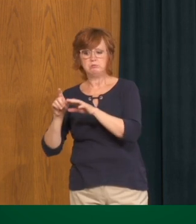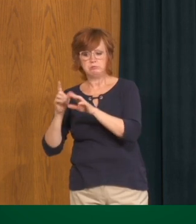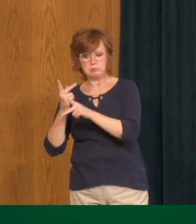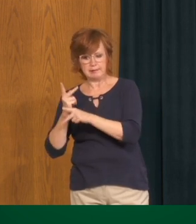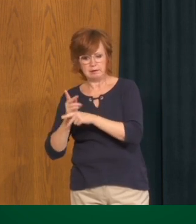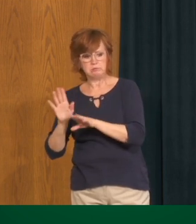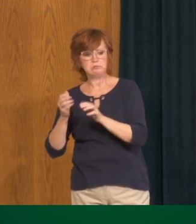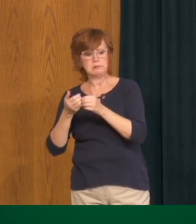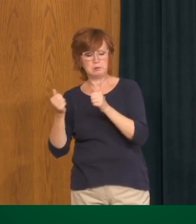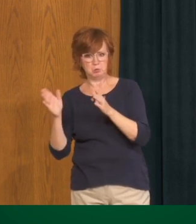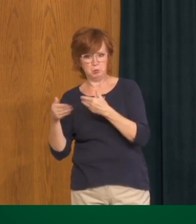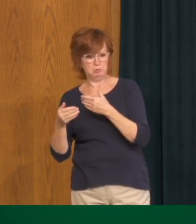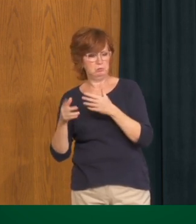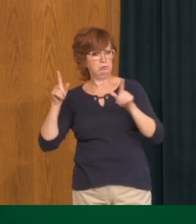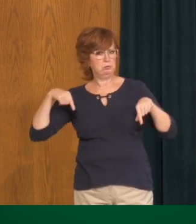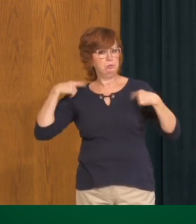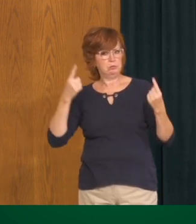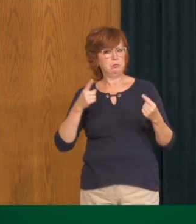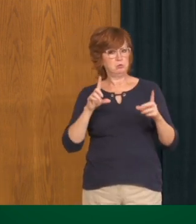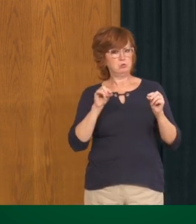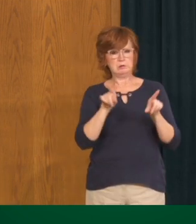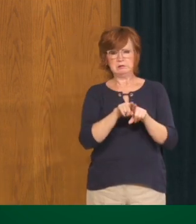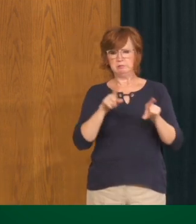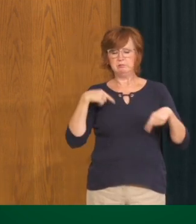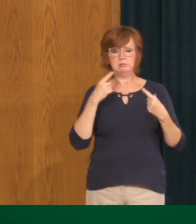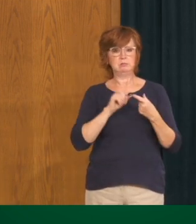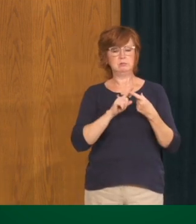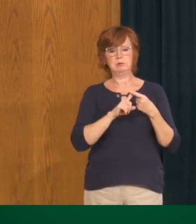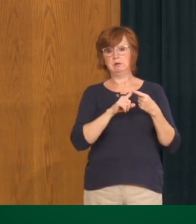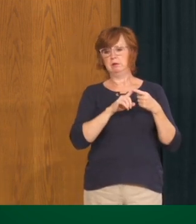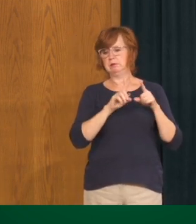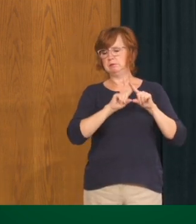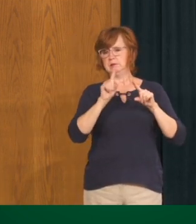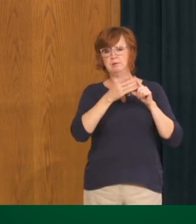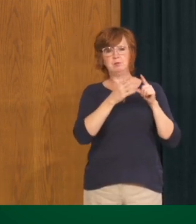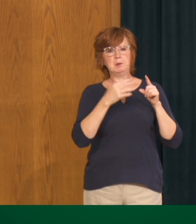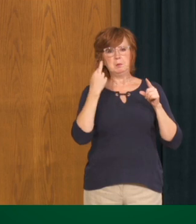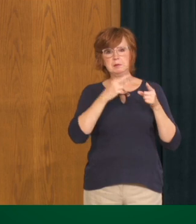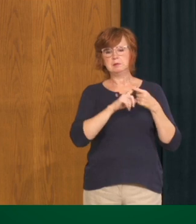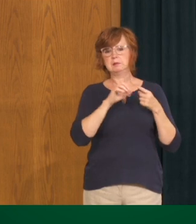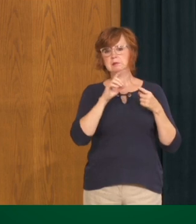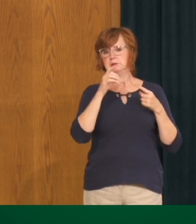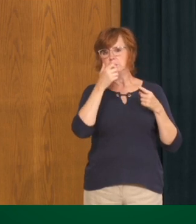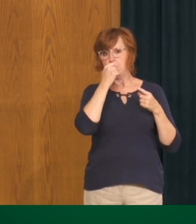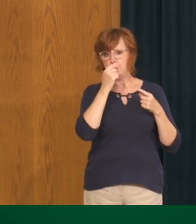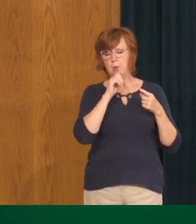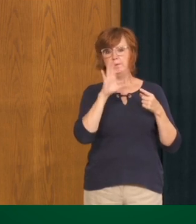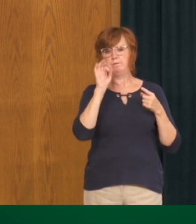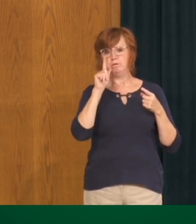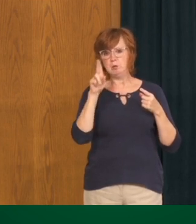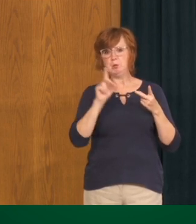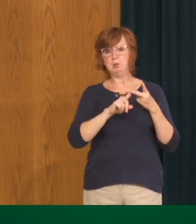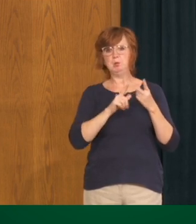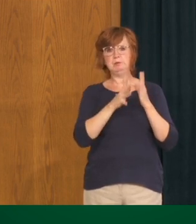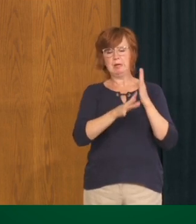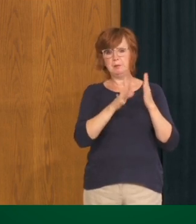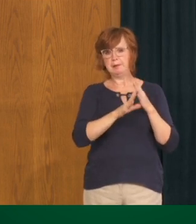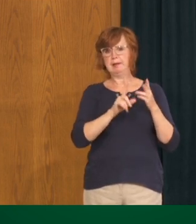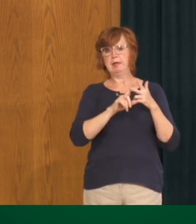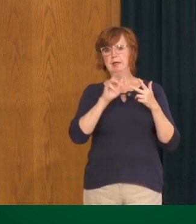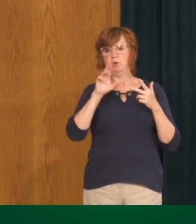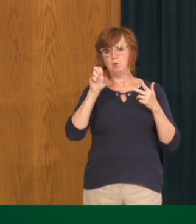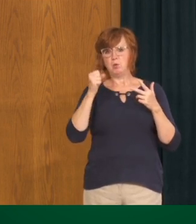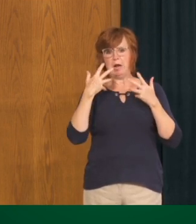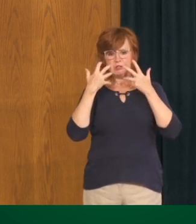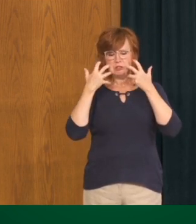always consulted. Similar processes will apply in this situation. Now, we have to remember that in February, March,